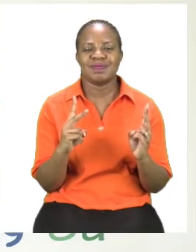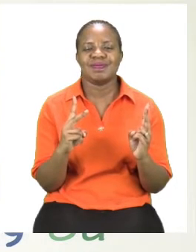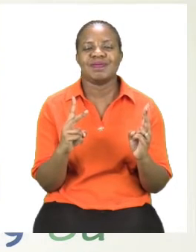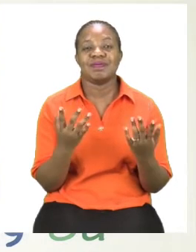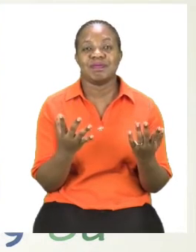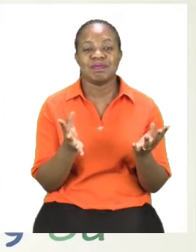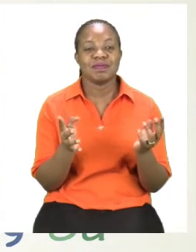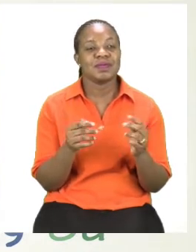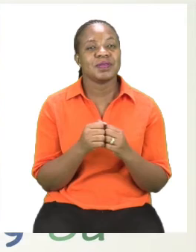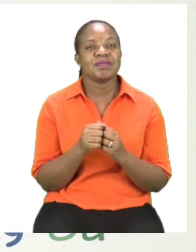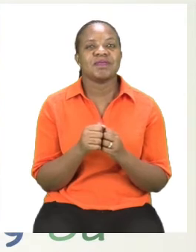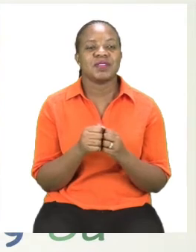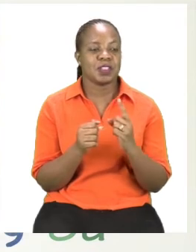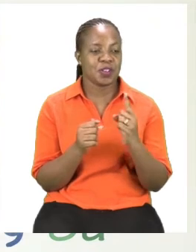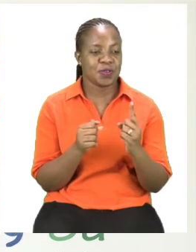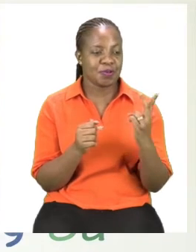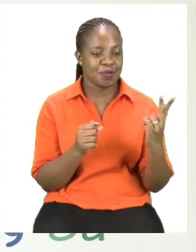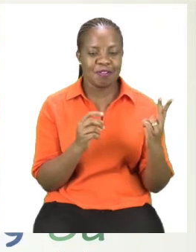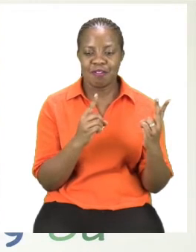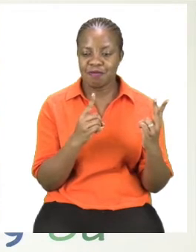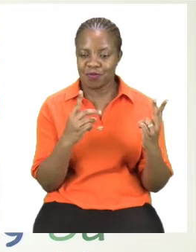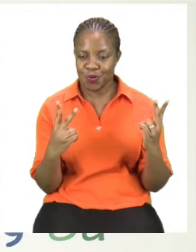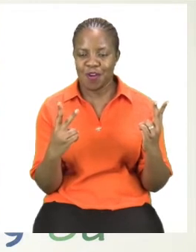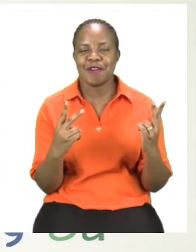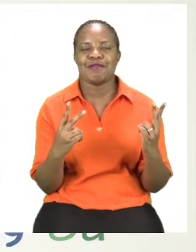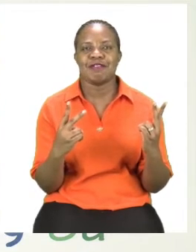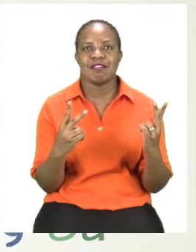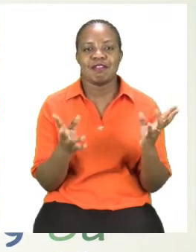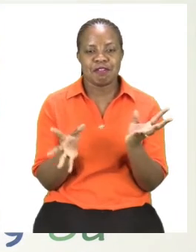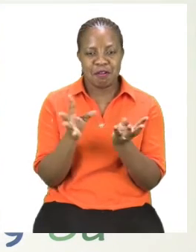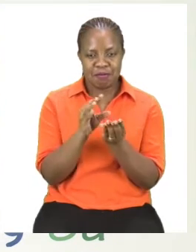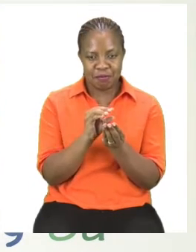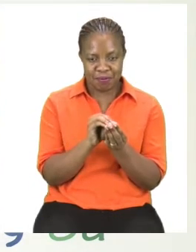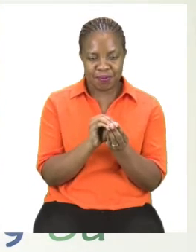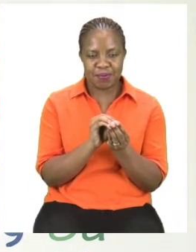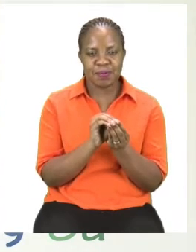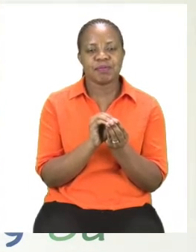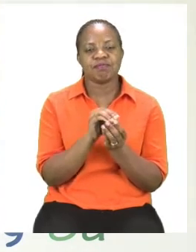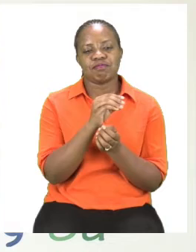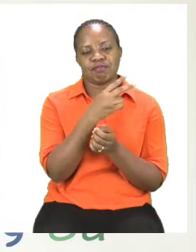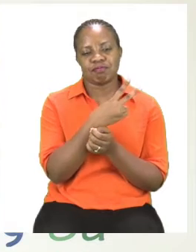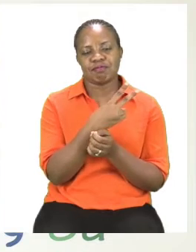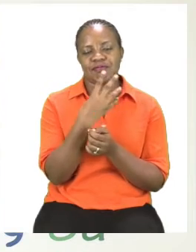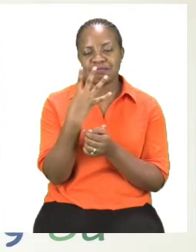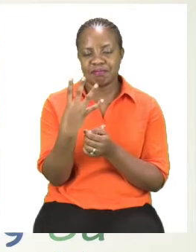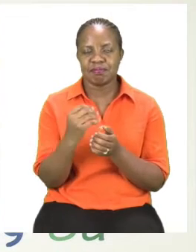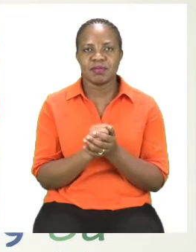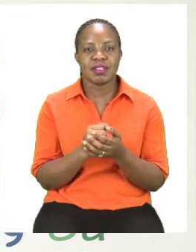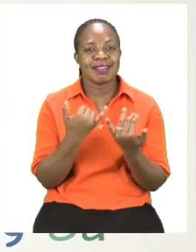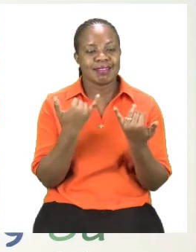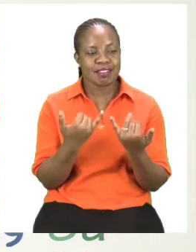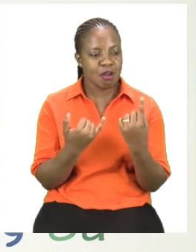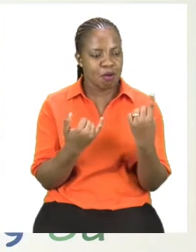24. So the cookies are finished and each twin has their cookies. Now to get our